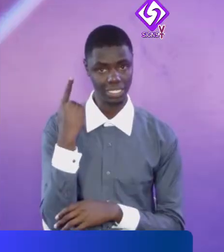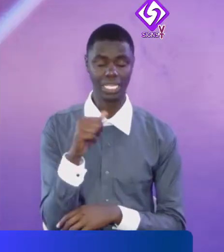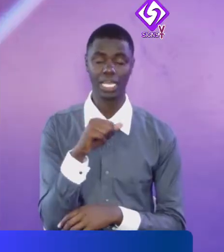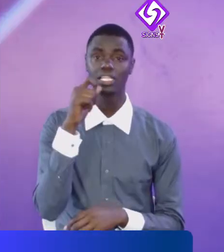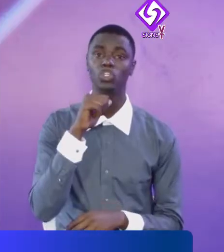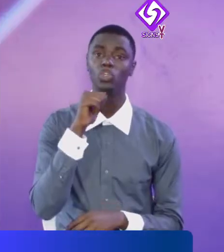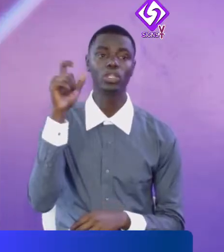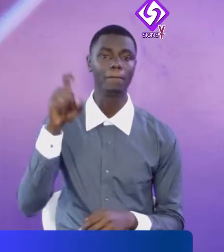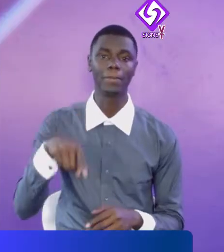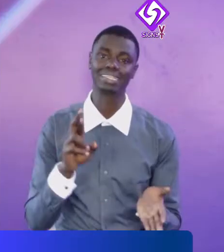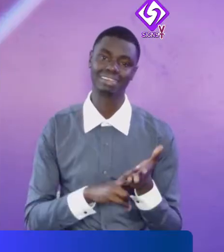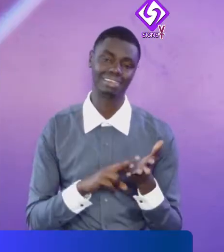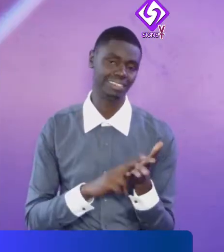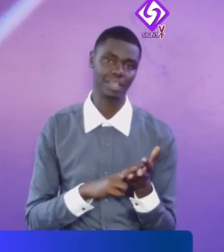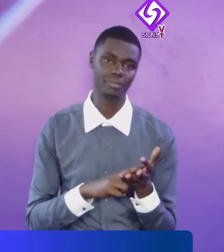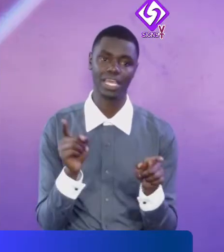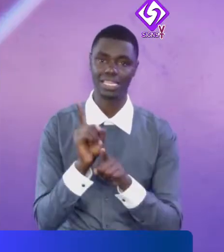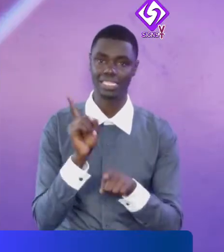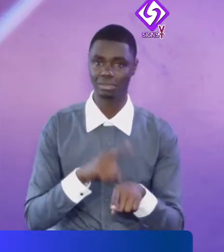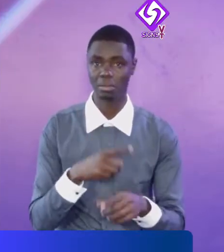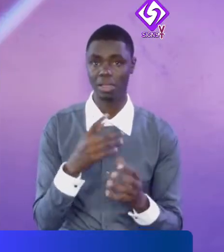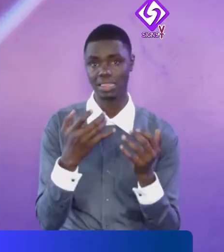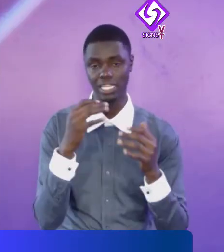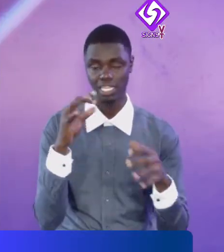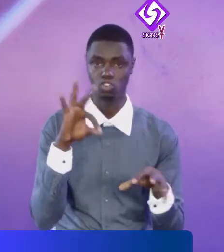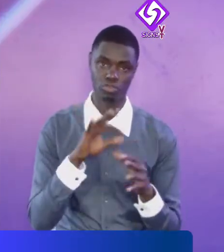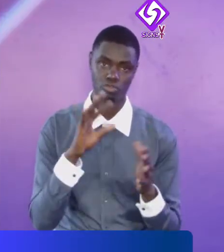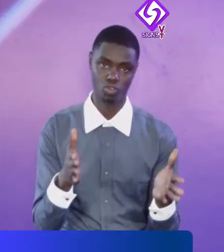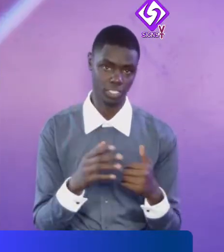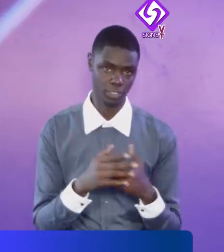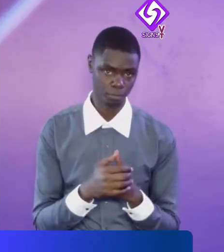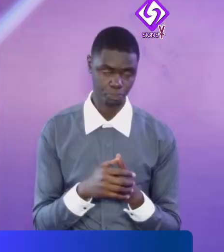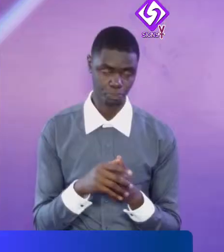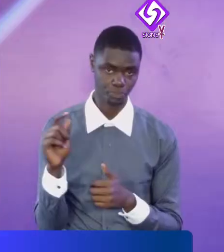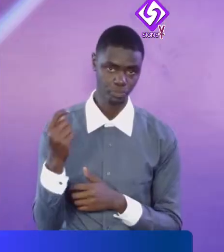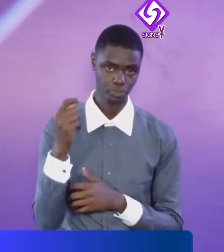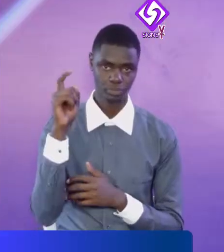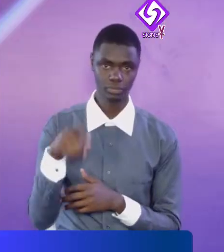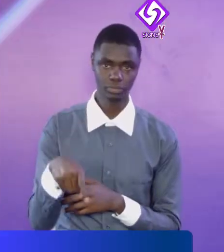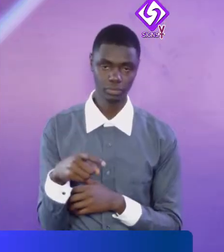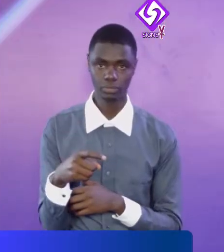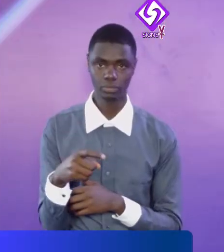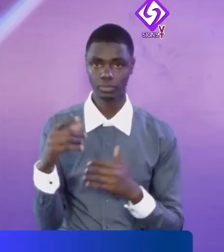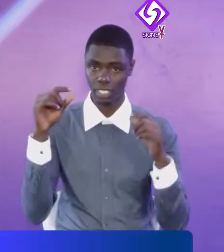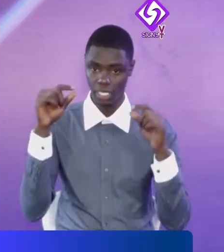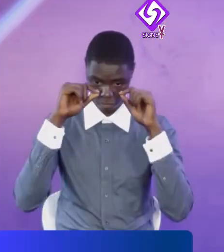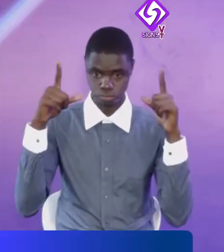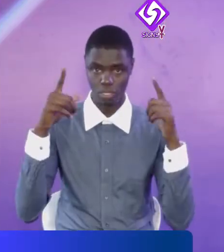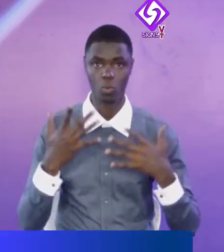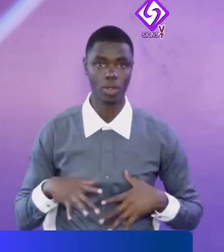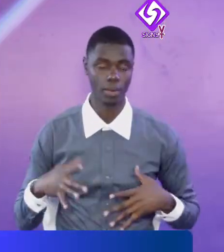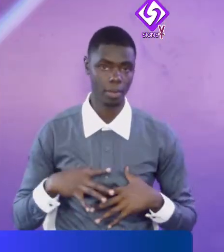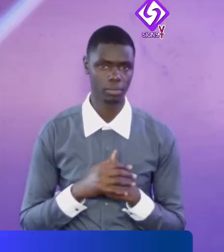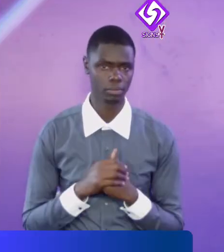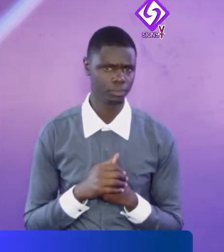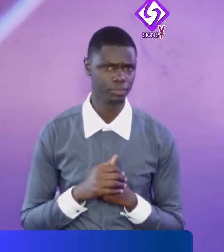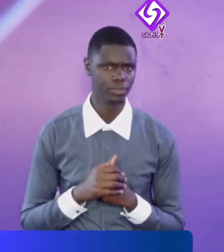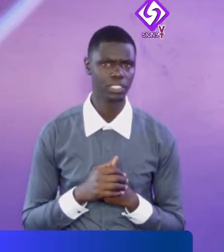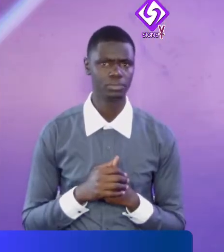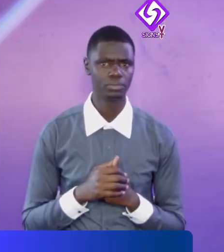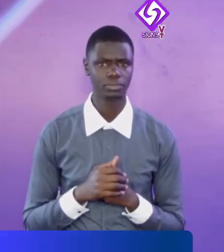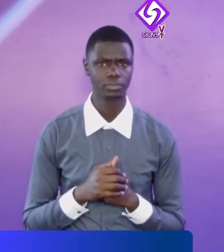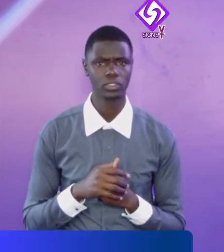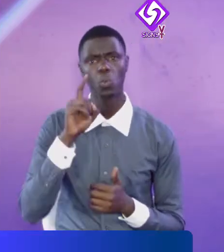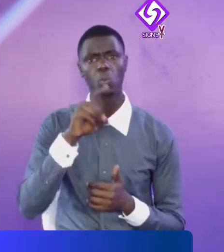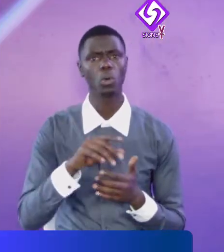have to register. At the same time, they need to be voted. The second thing is that Kenyans are a last-minute people. So these things... But we have